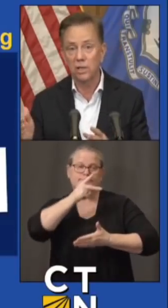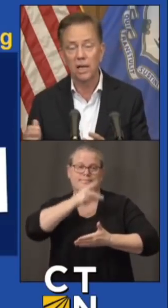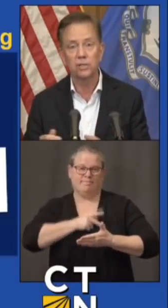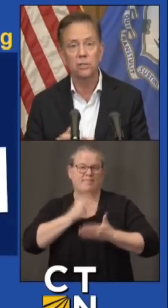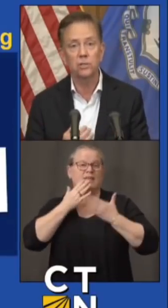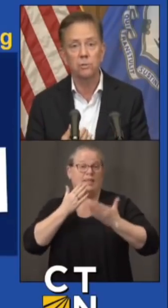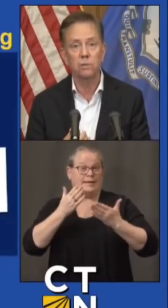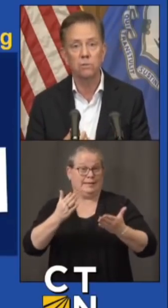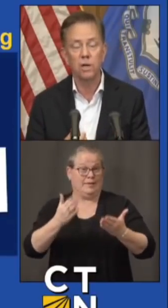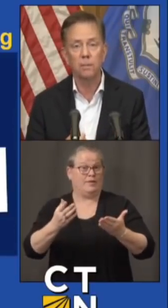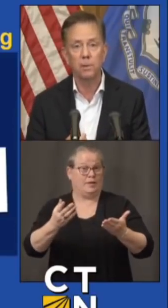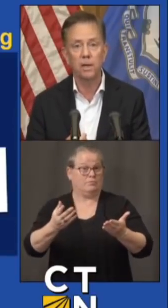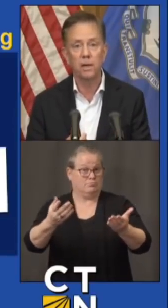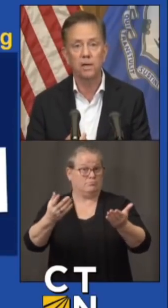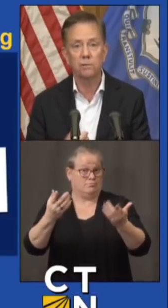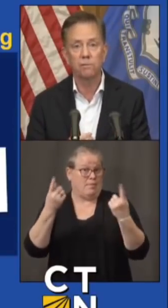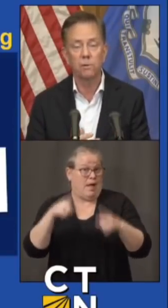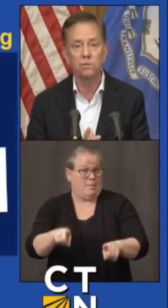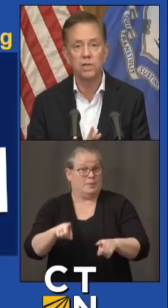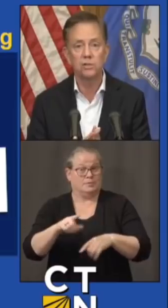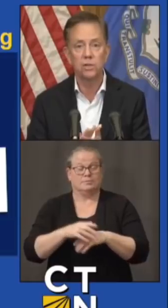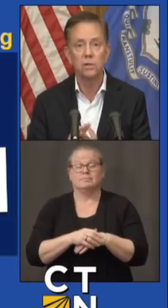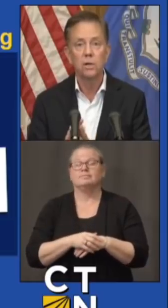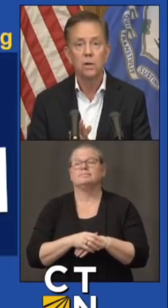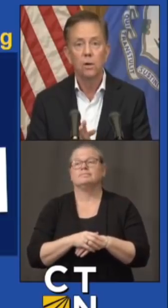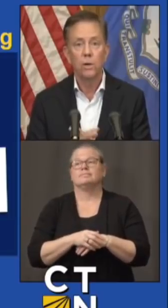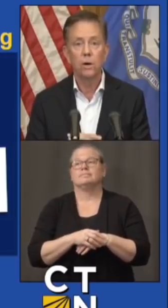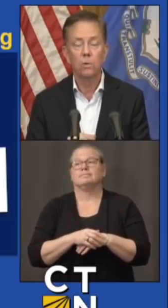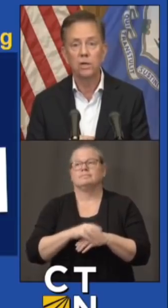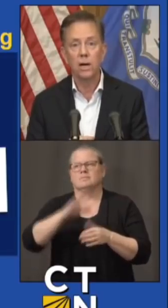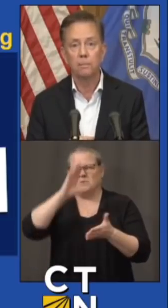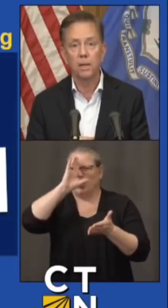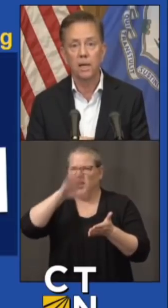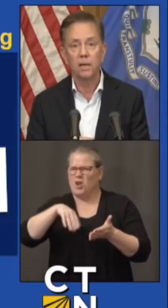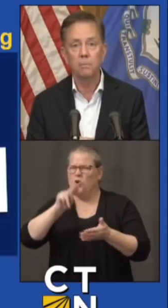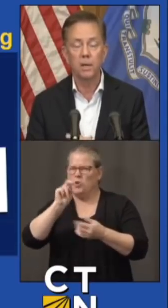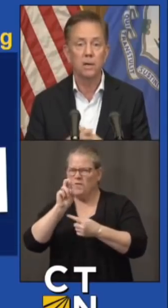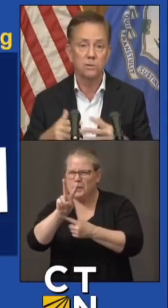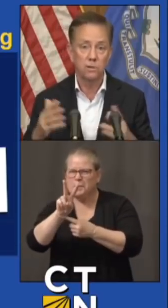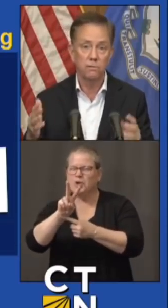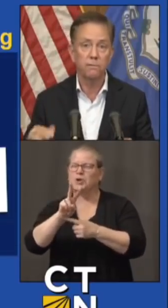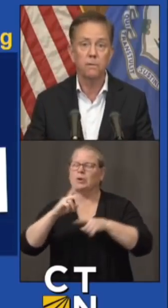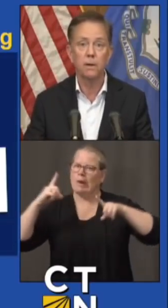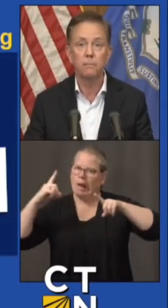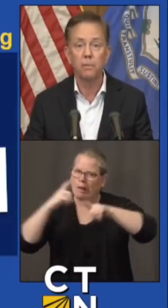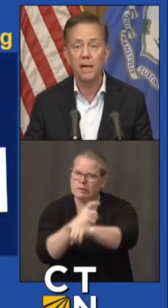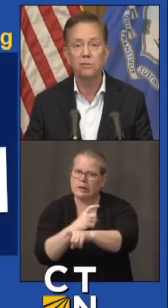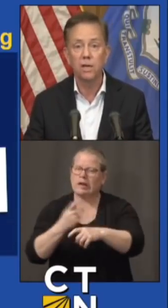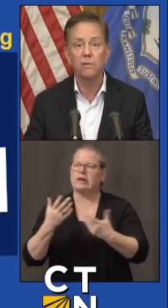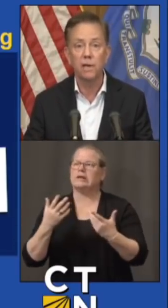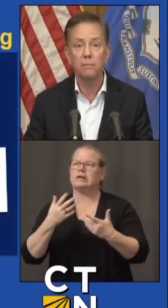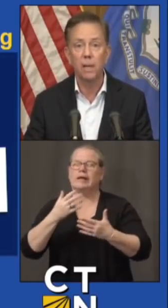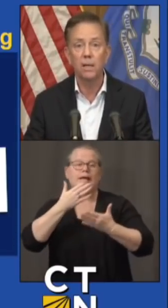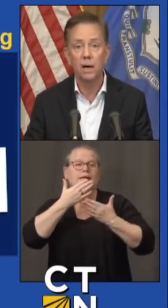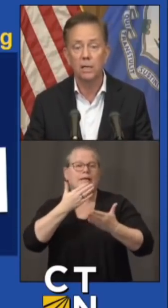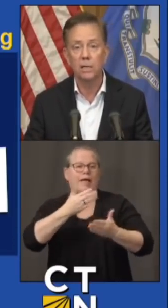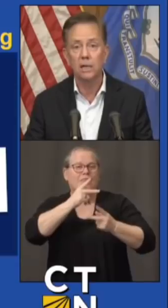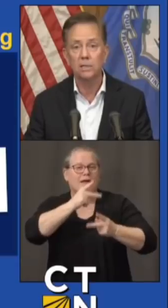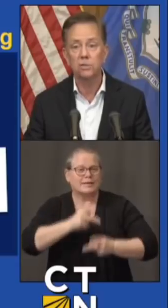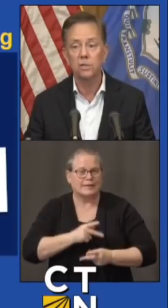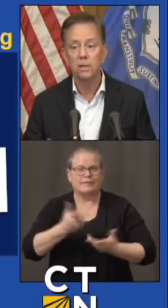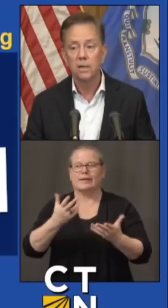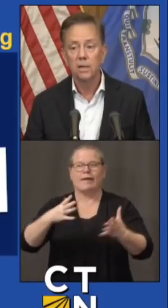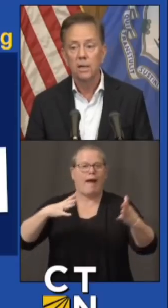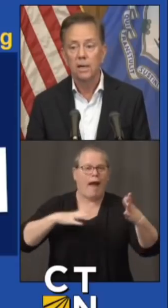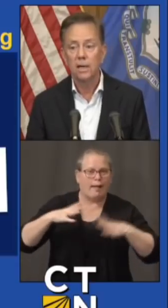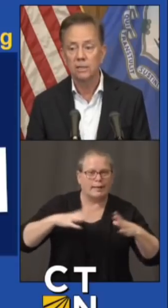lines and elections. We knew it was complicated because of flu season. We know it's complicated because of Thanksgiving and the